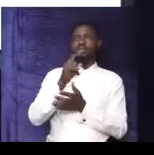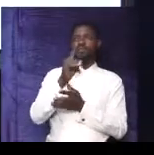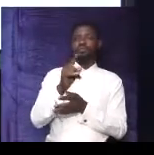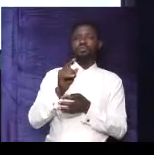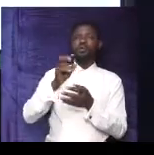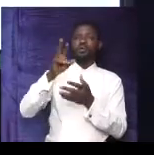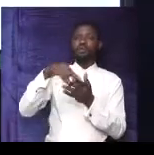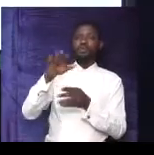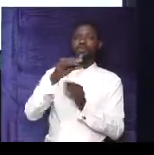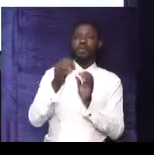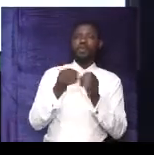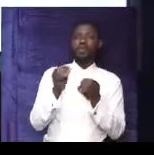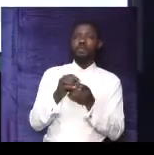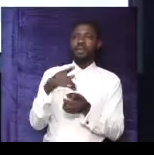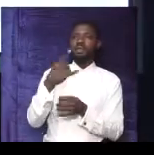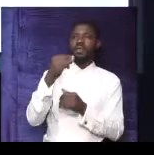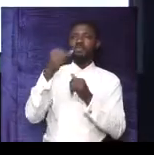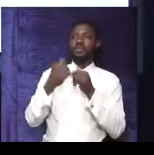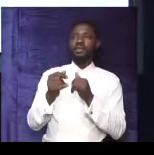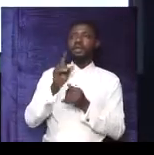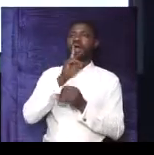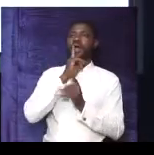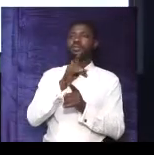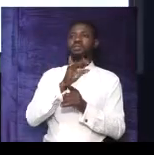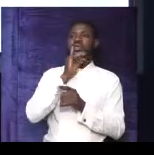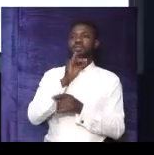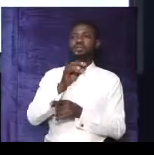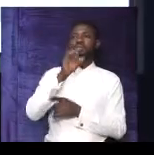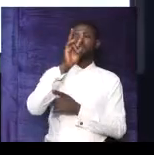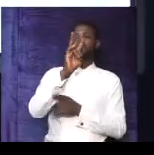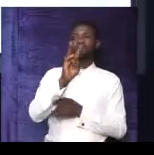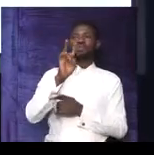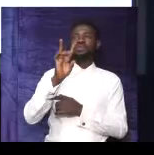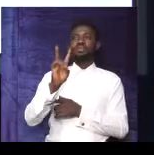you now read your number like this. Your final answer is